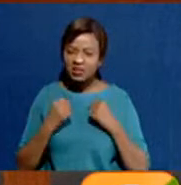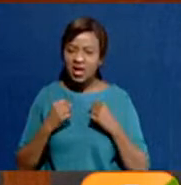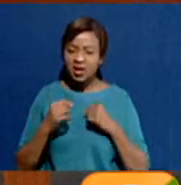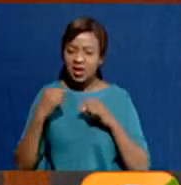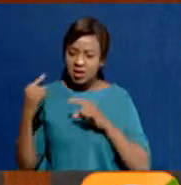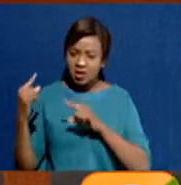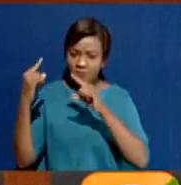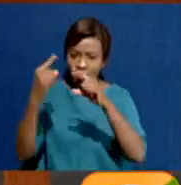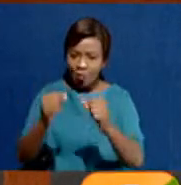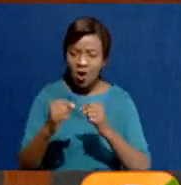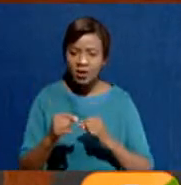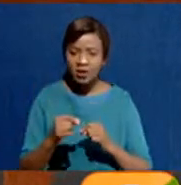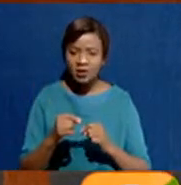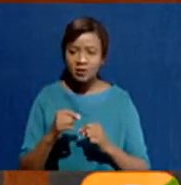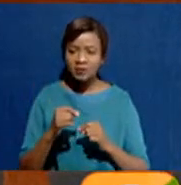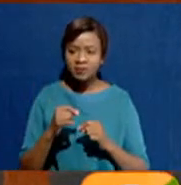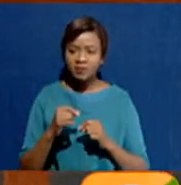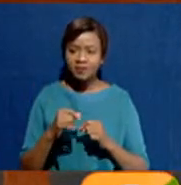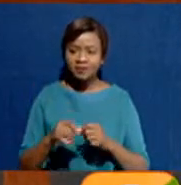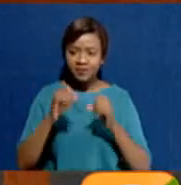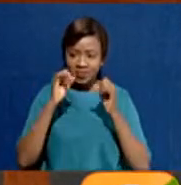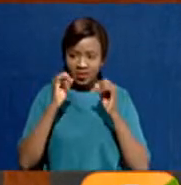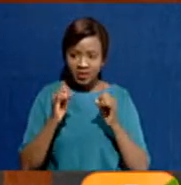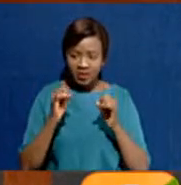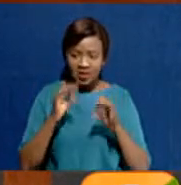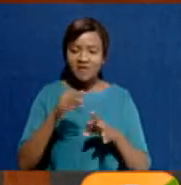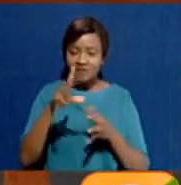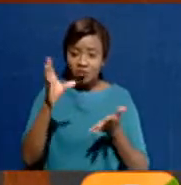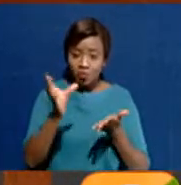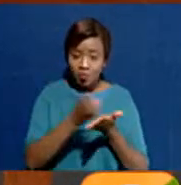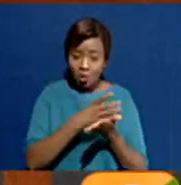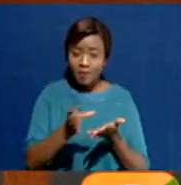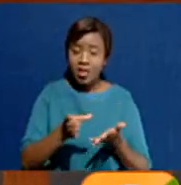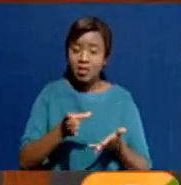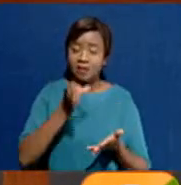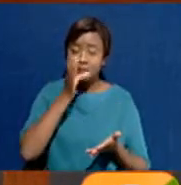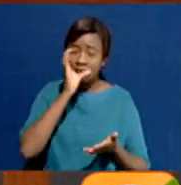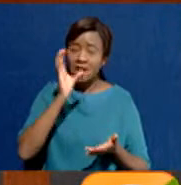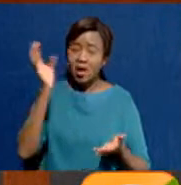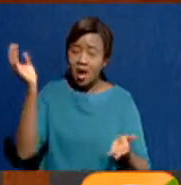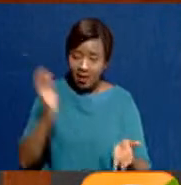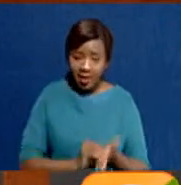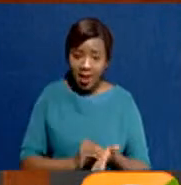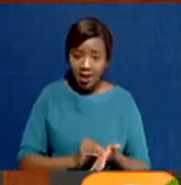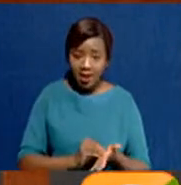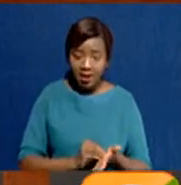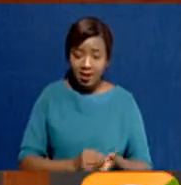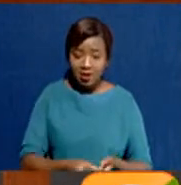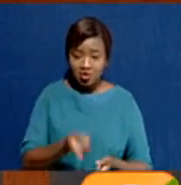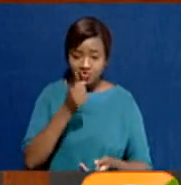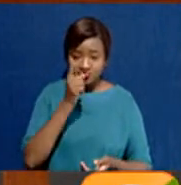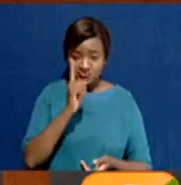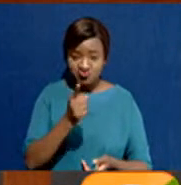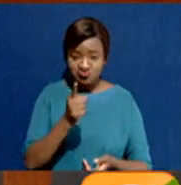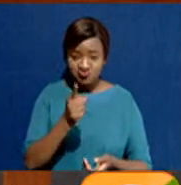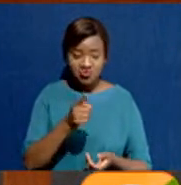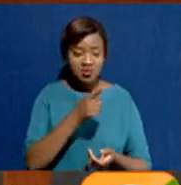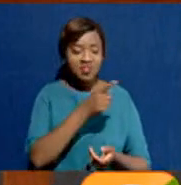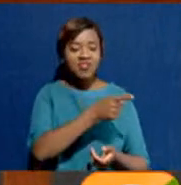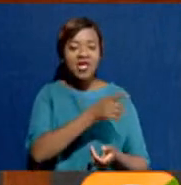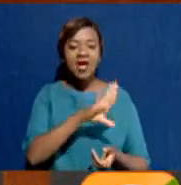him, if you drink alcohol again, your grave is already